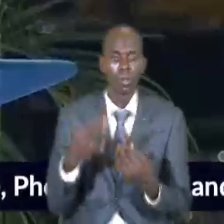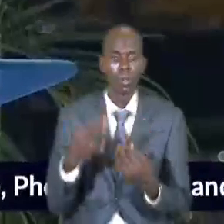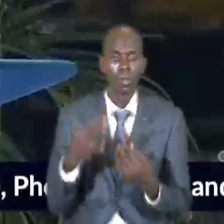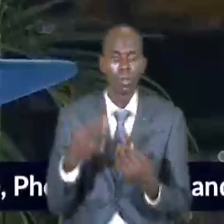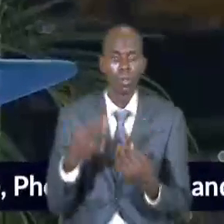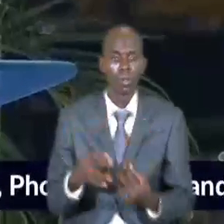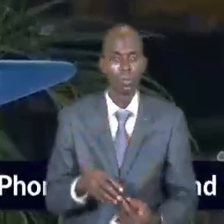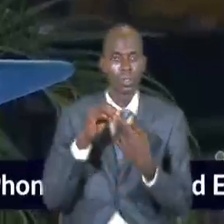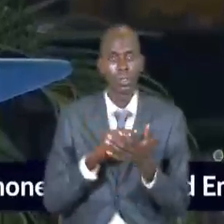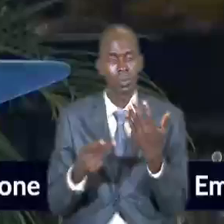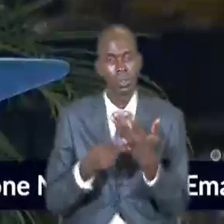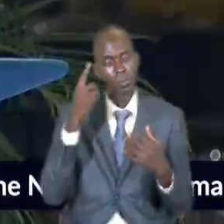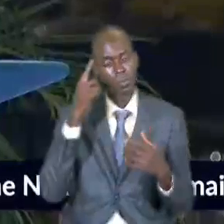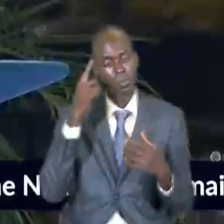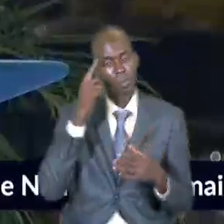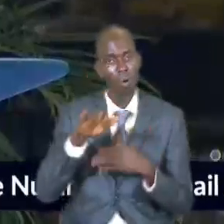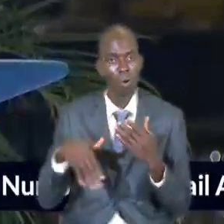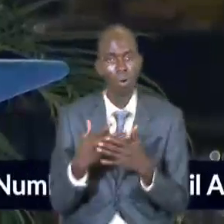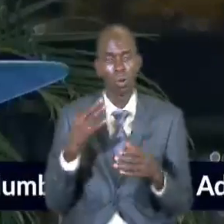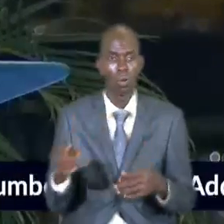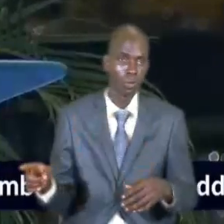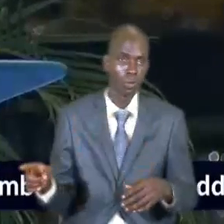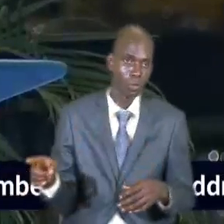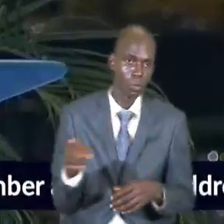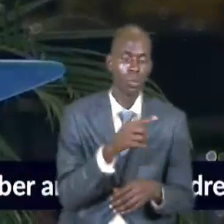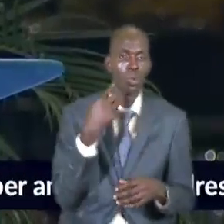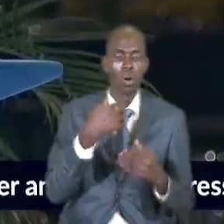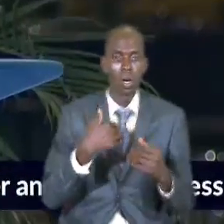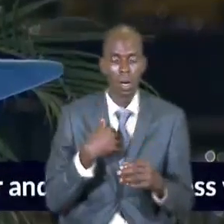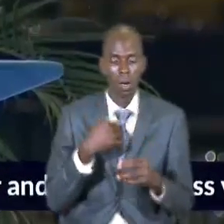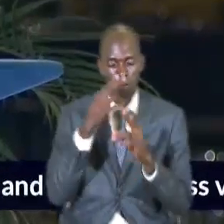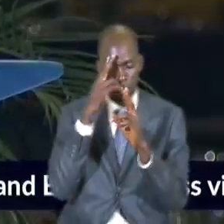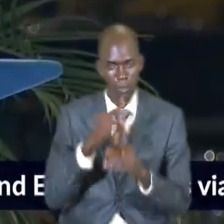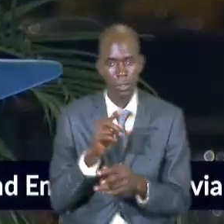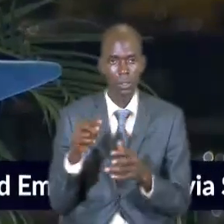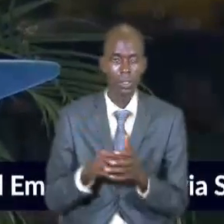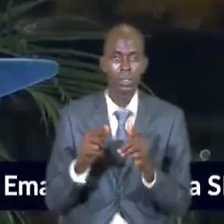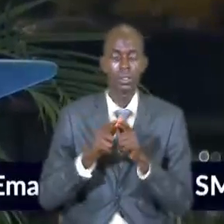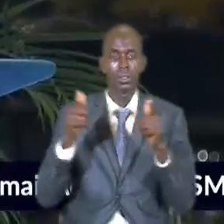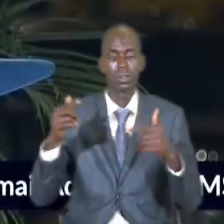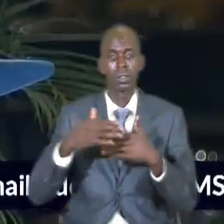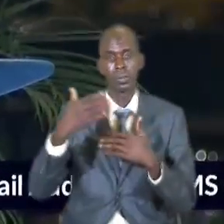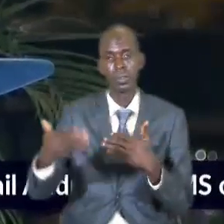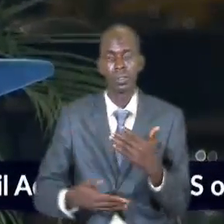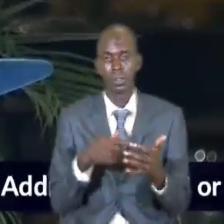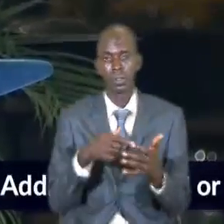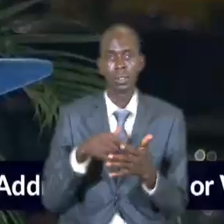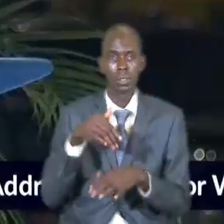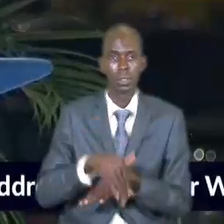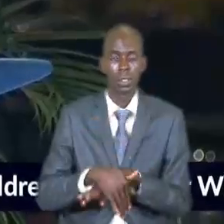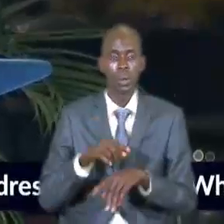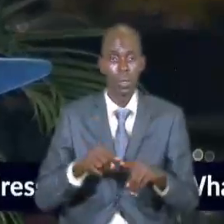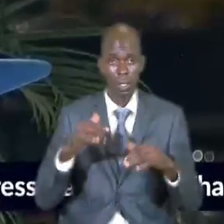you who are honoring the great invitation tonight. Meanwhile, I want you to rise on your feet